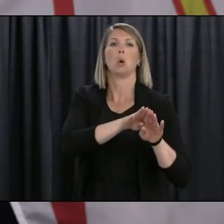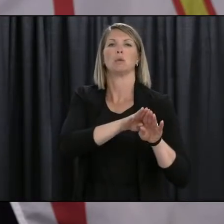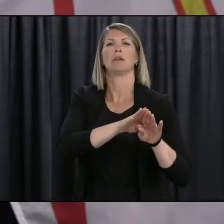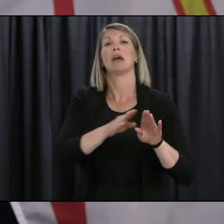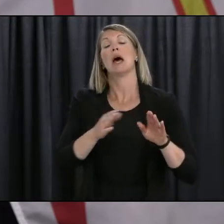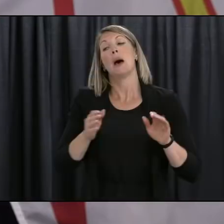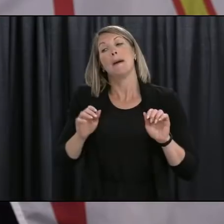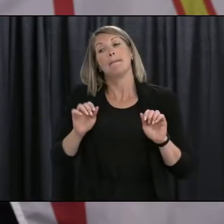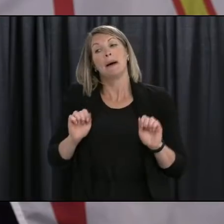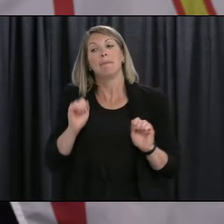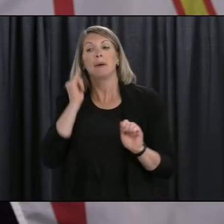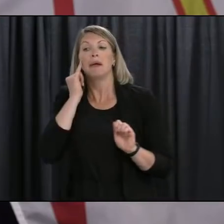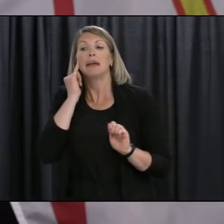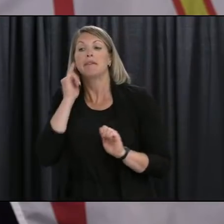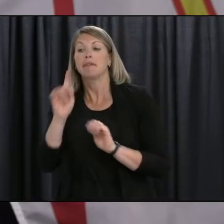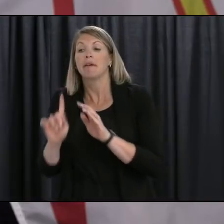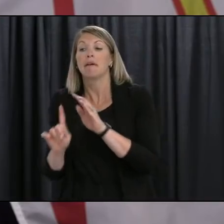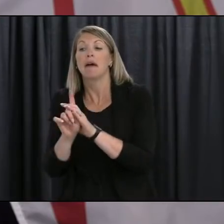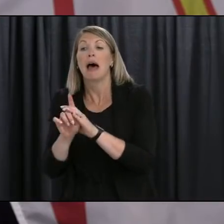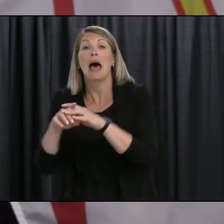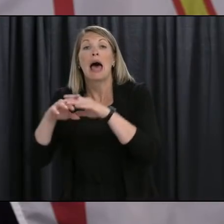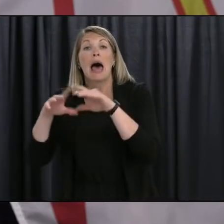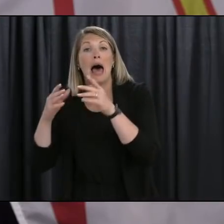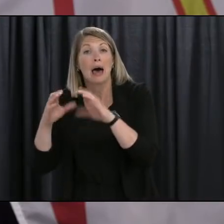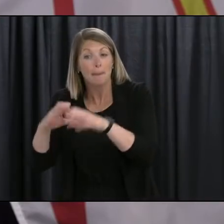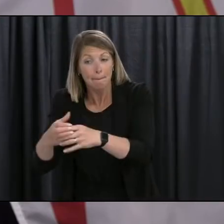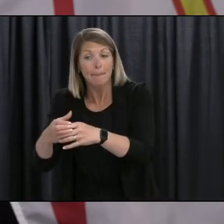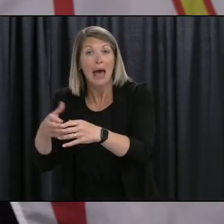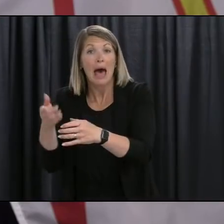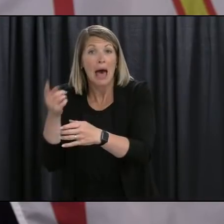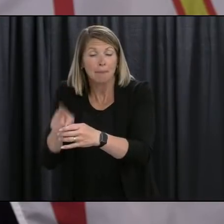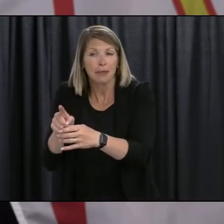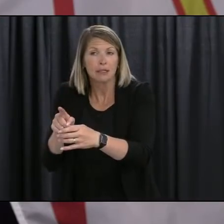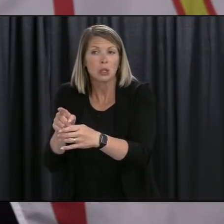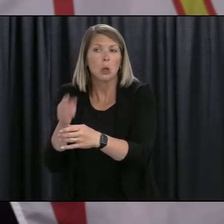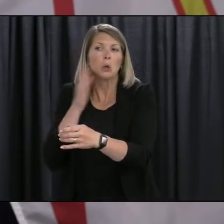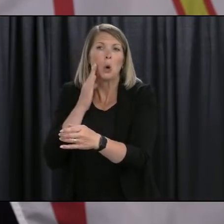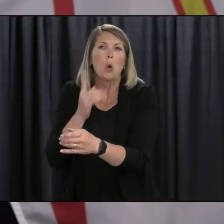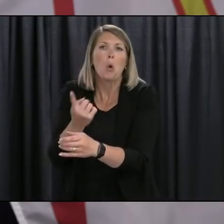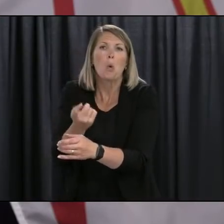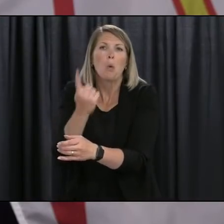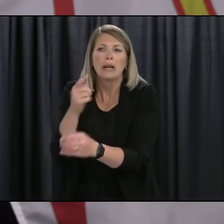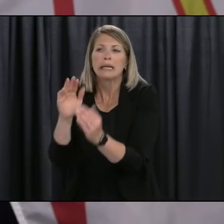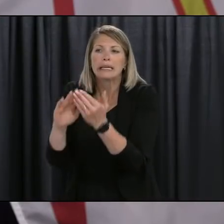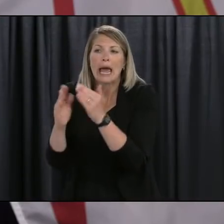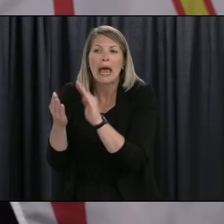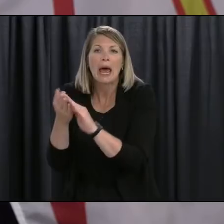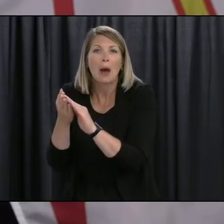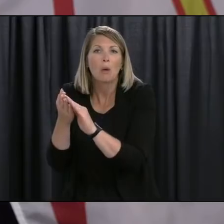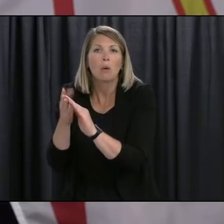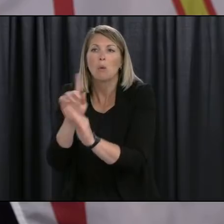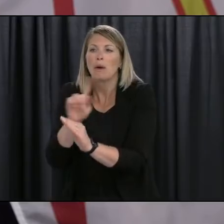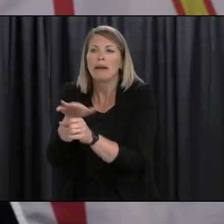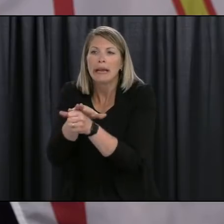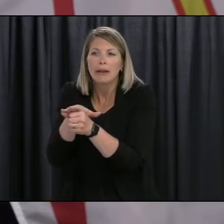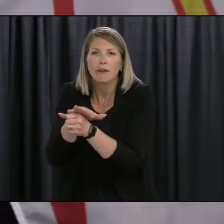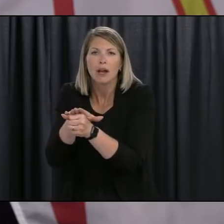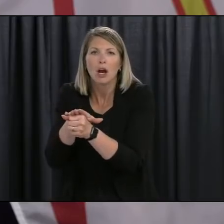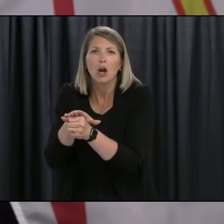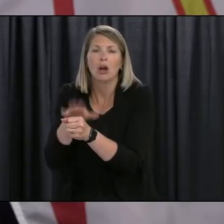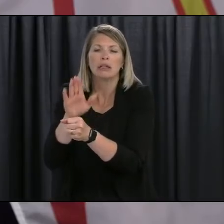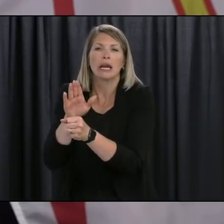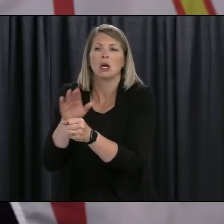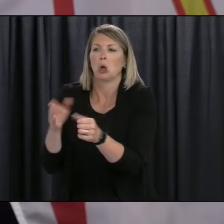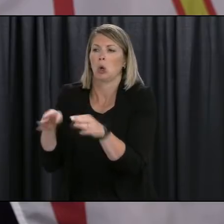a more regional level in the future, and that's something that we're looking at as well. So there are a lot of things that